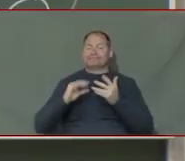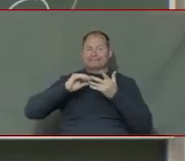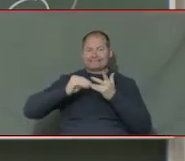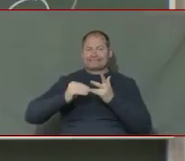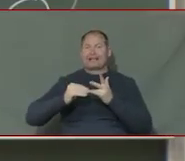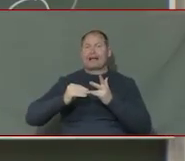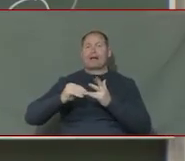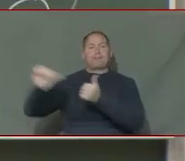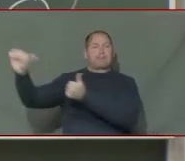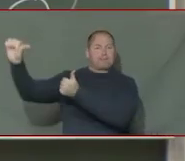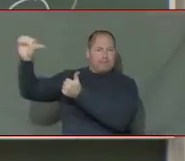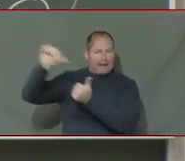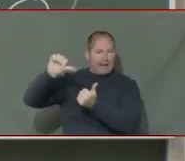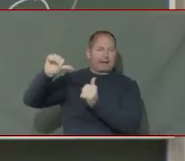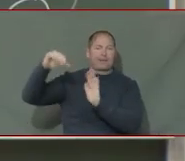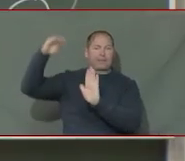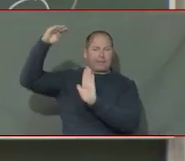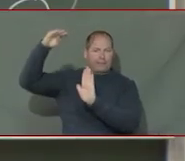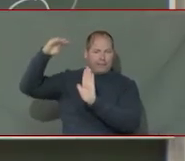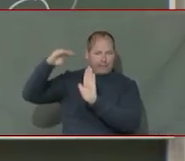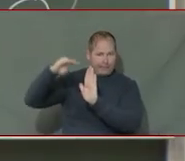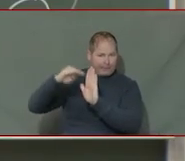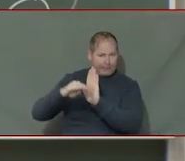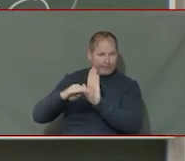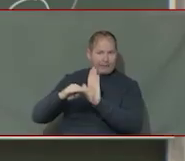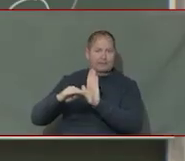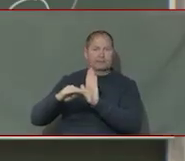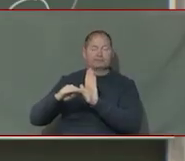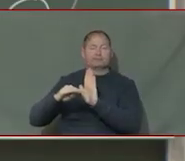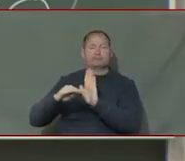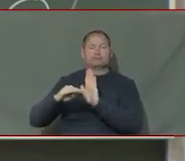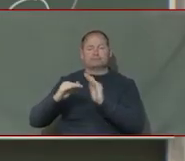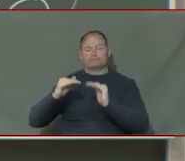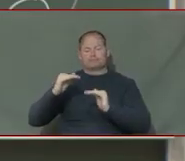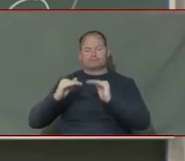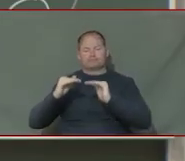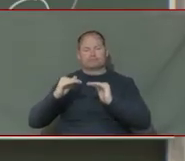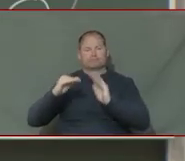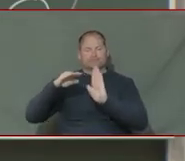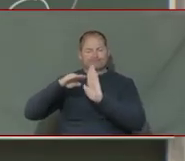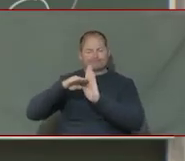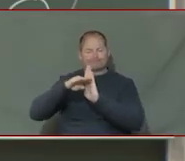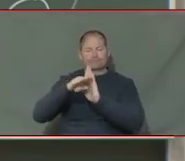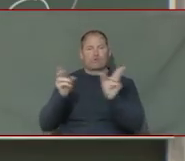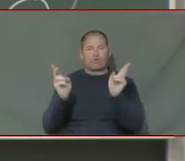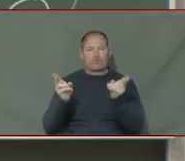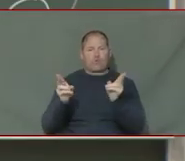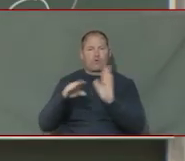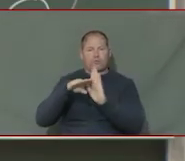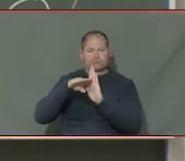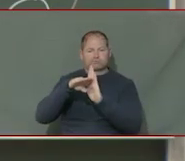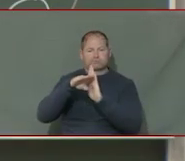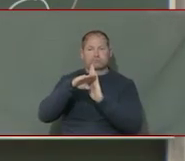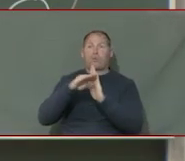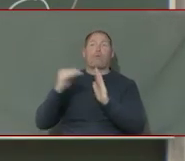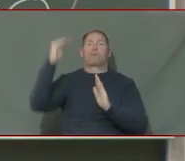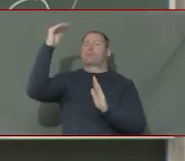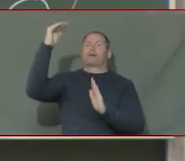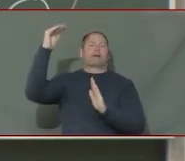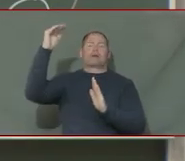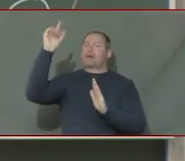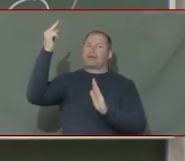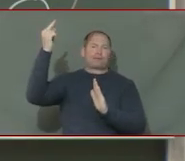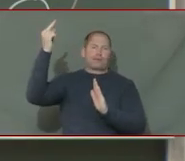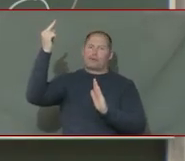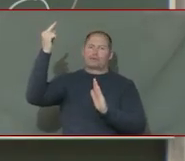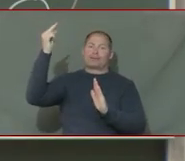because I'm telling you, you're busy with homeostasis. Everything must come back to normal. It can't stay up there. If it